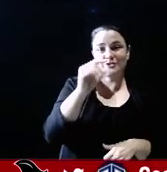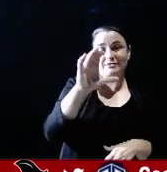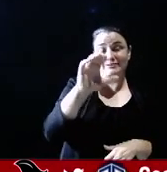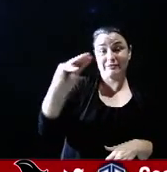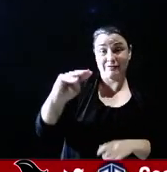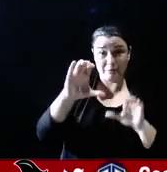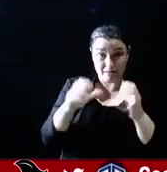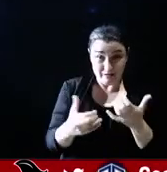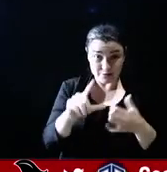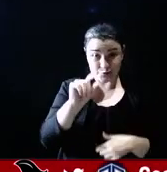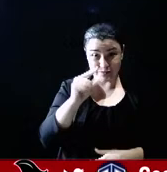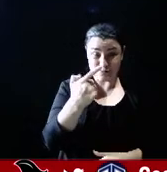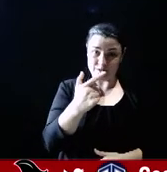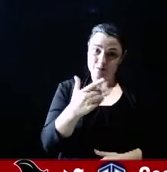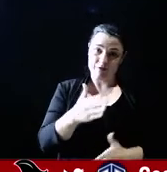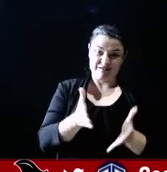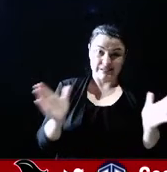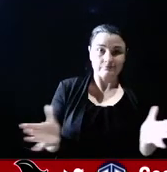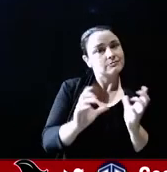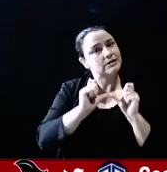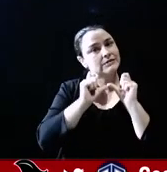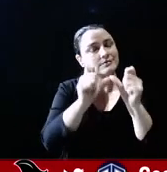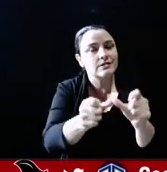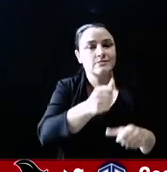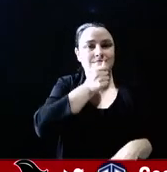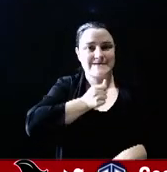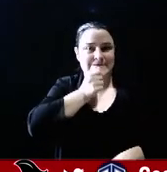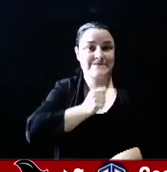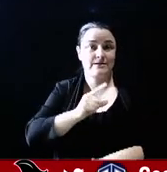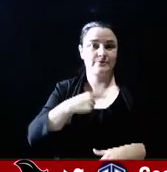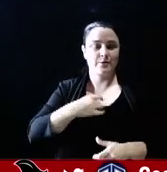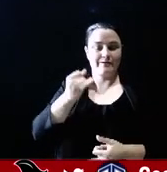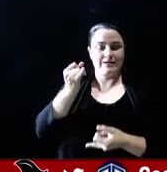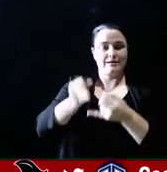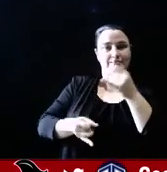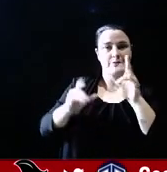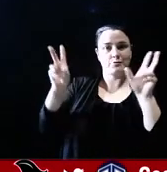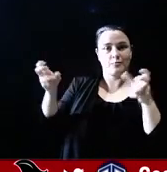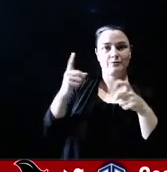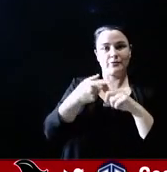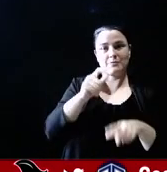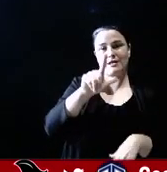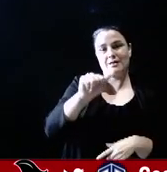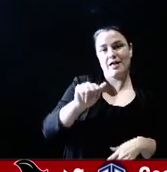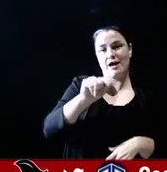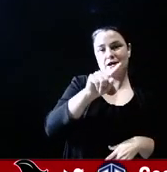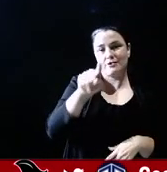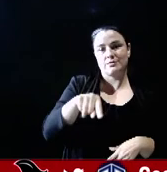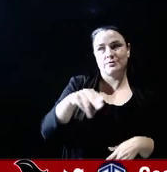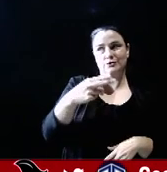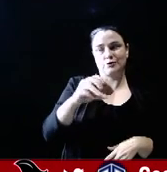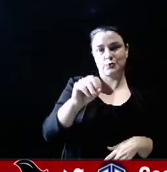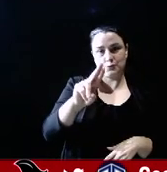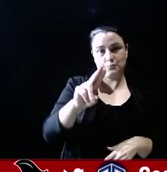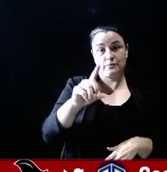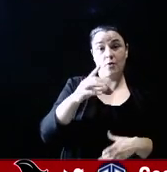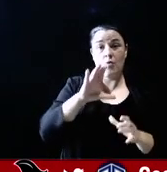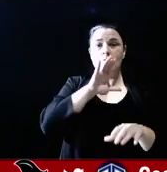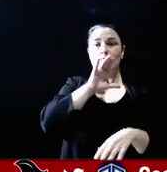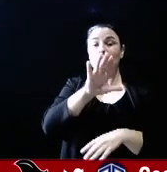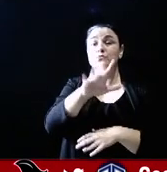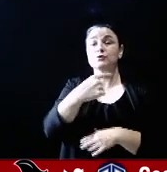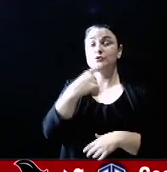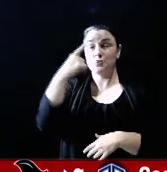to persevere. And I leave you with this quote from the ancient Chinese philosopher and writer, Lao Tzu. Watch your thoughts, they become